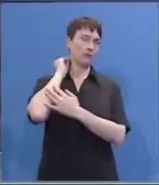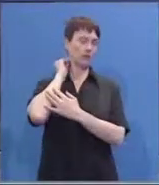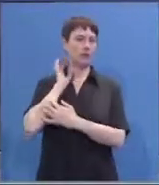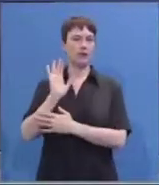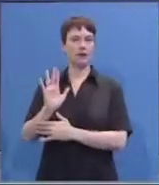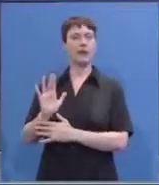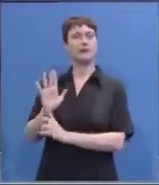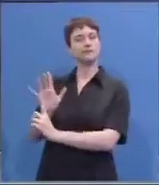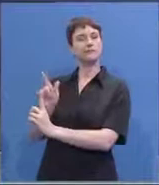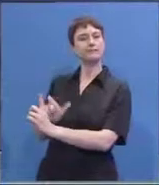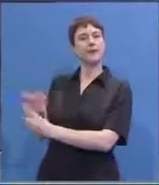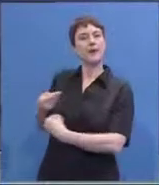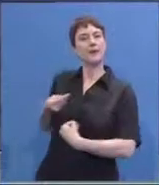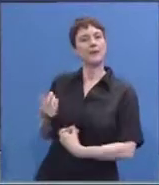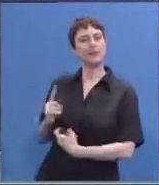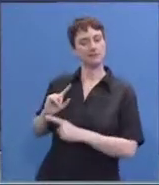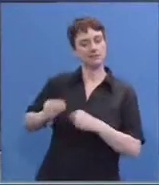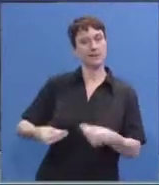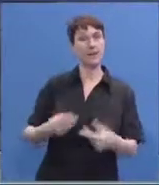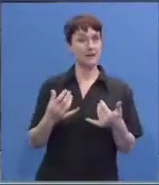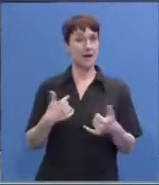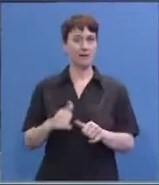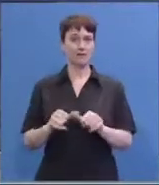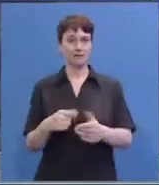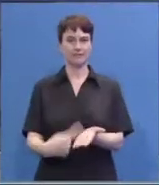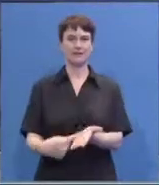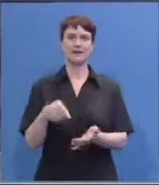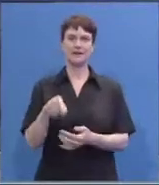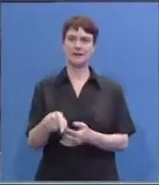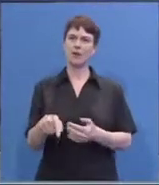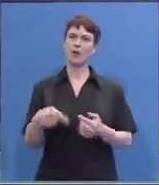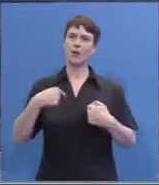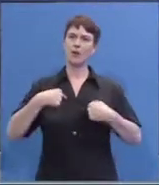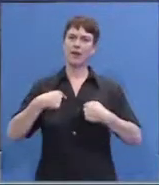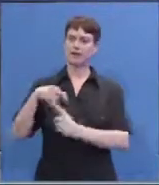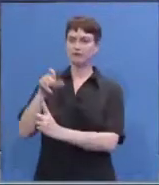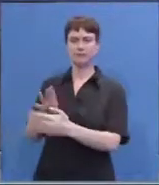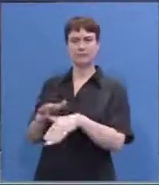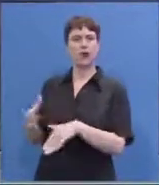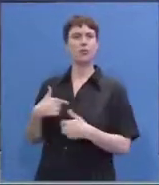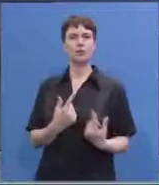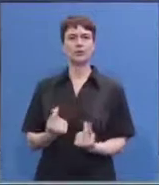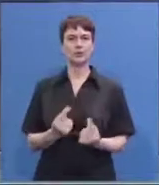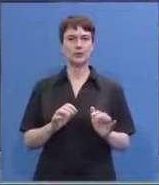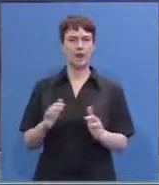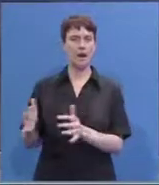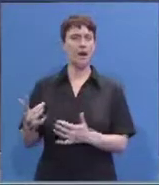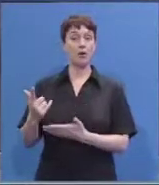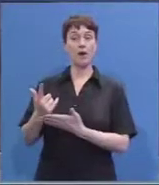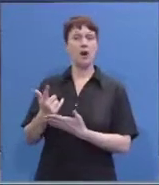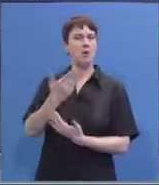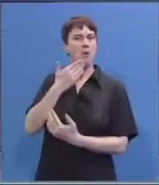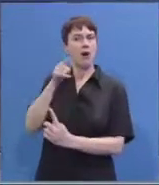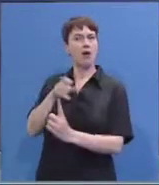And with that in mind, we continue our discussion on how to deal with this loss for the nation and here to help us with it, we have